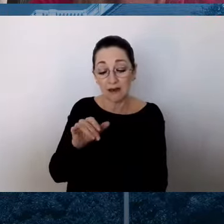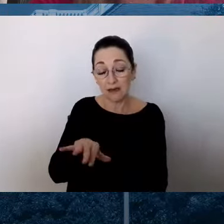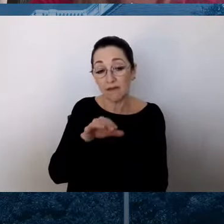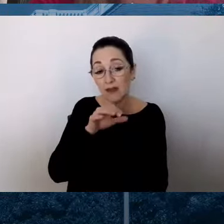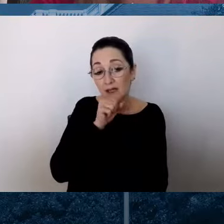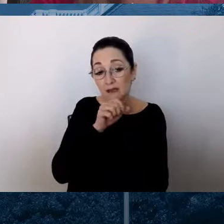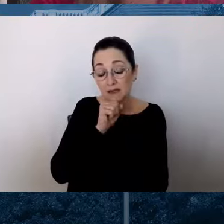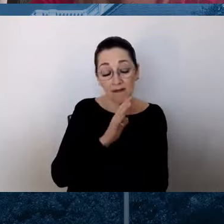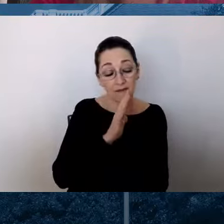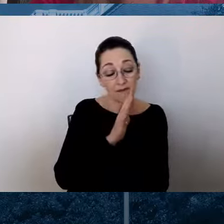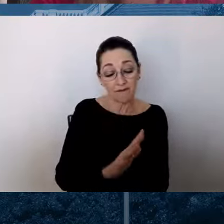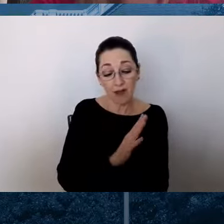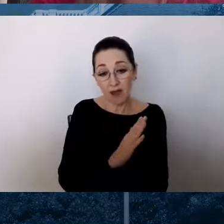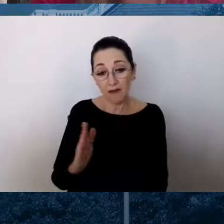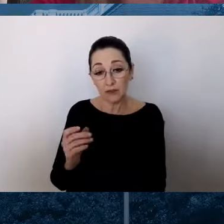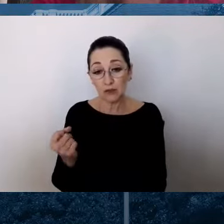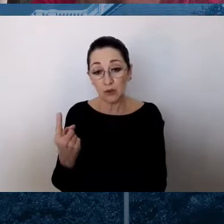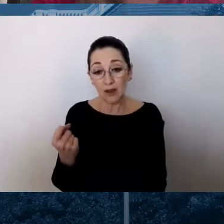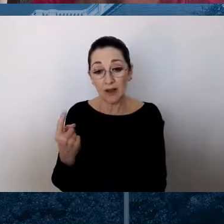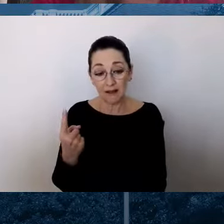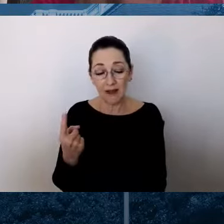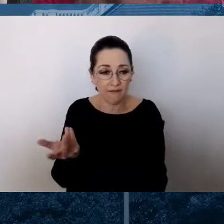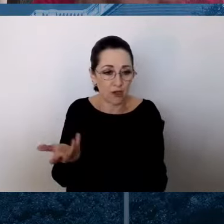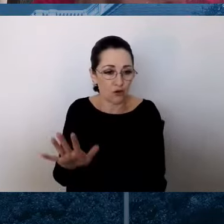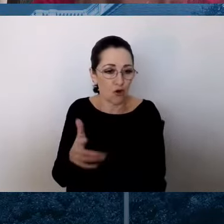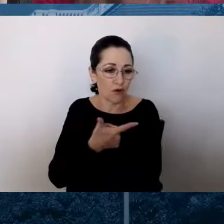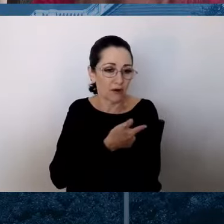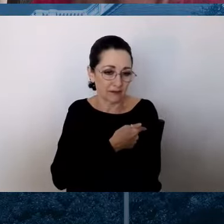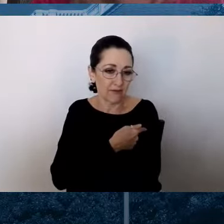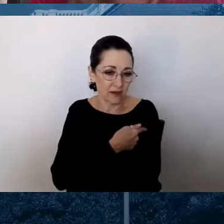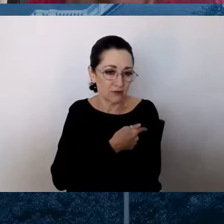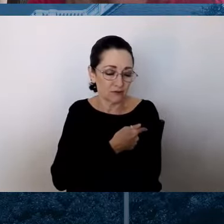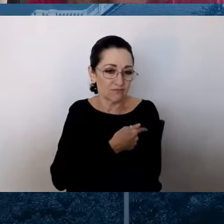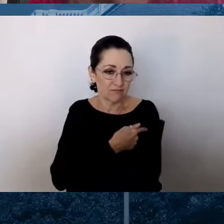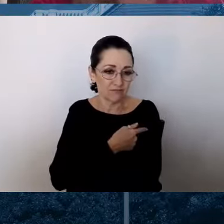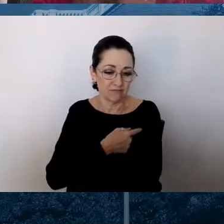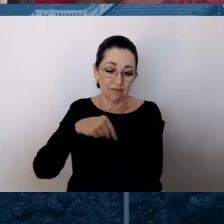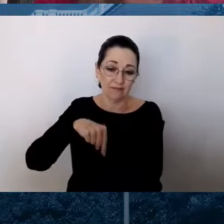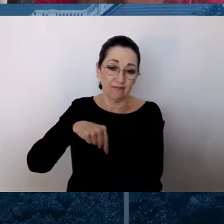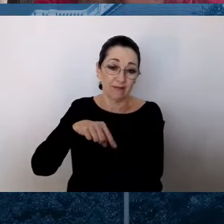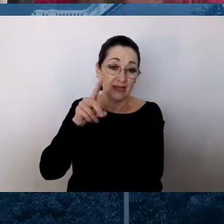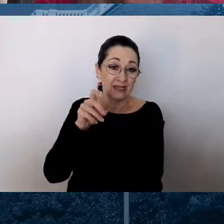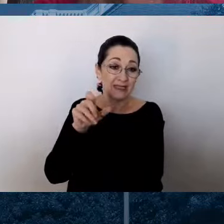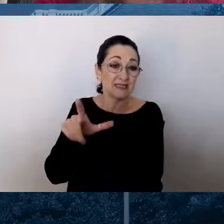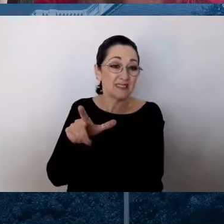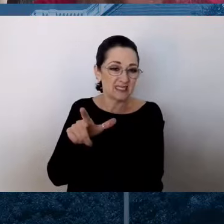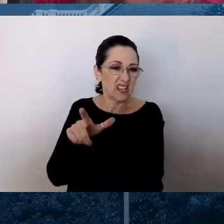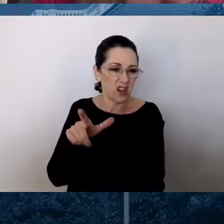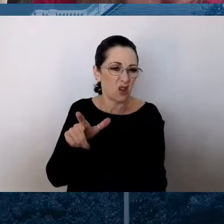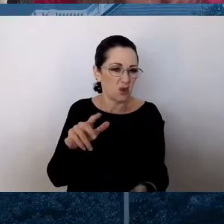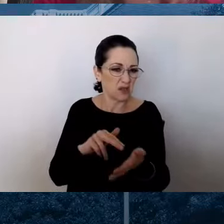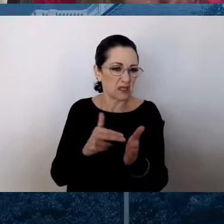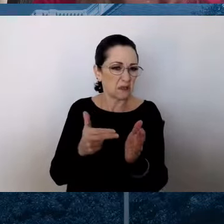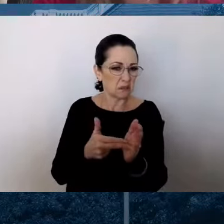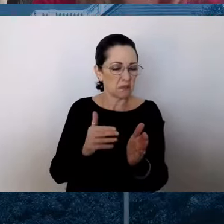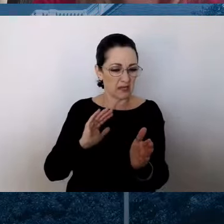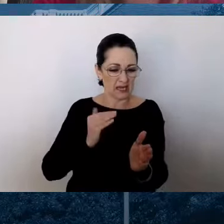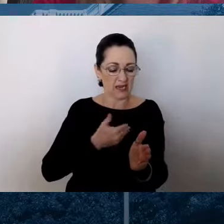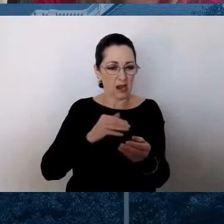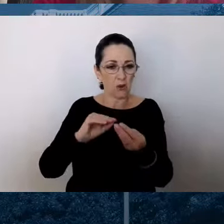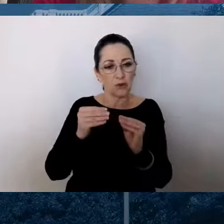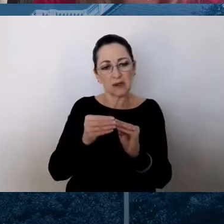11-year-olds who are vaccinated. And in fact, this makes Delaware in the lower half of states in terms of vaccination